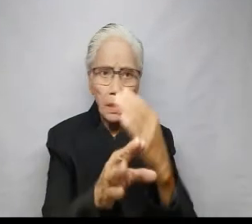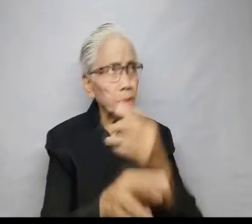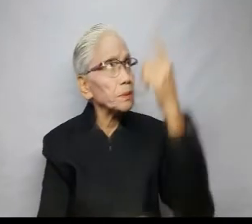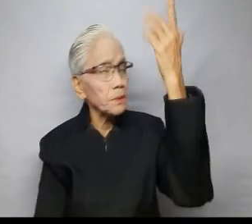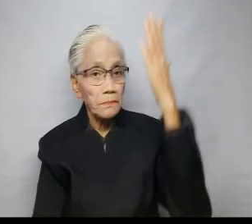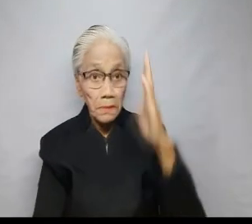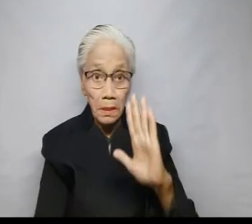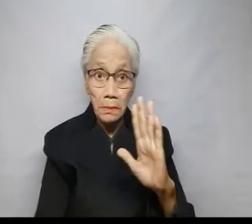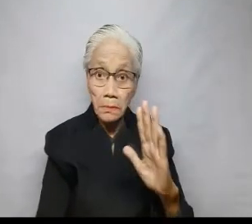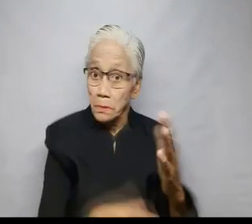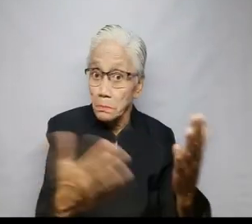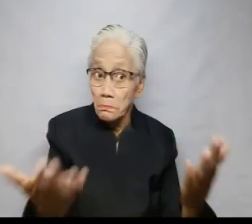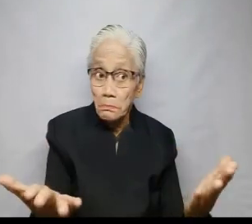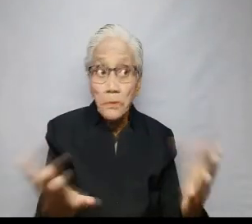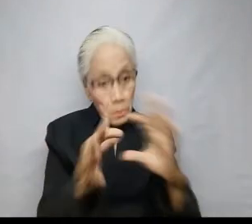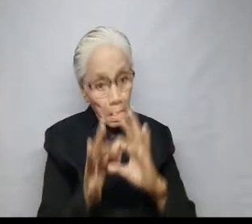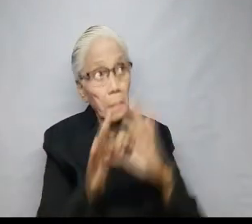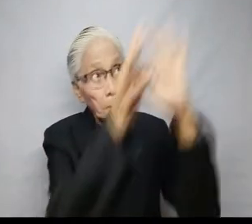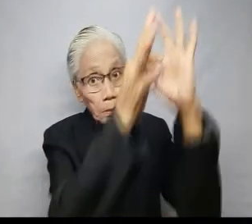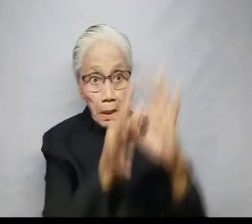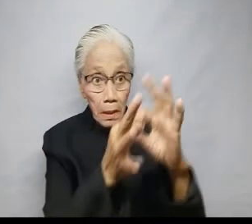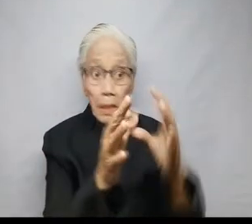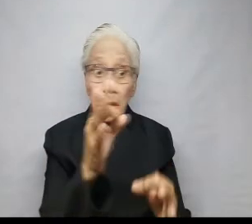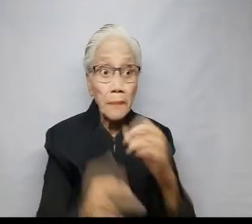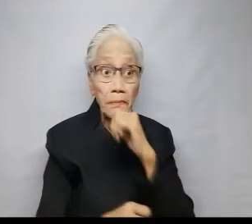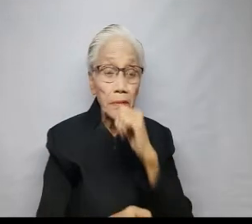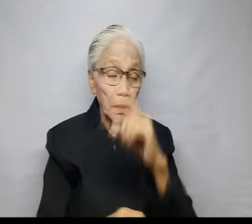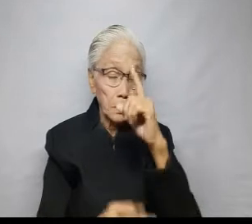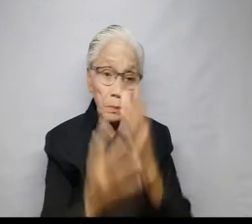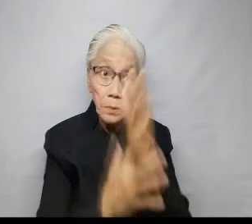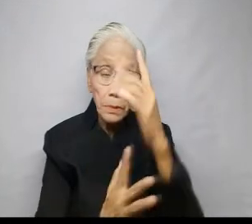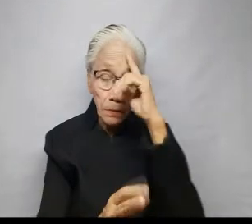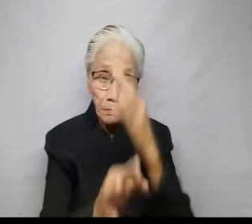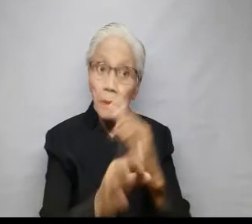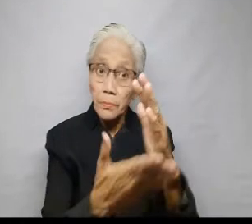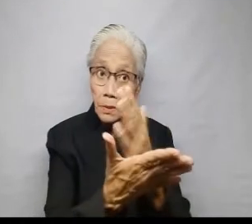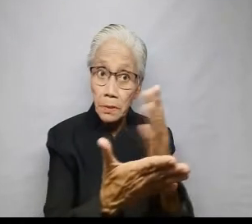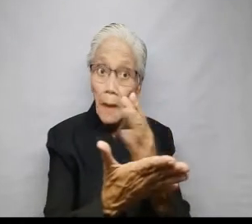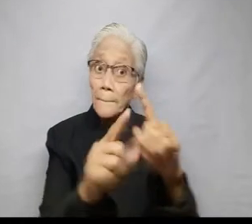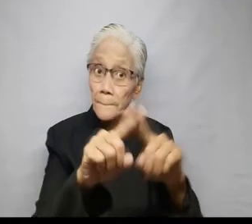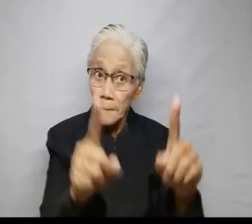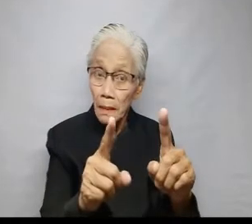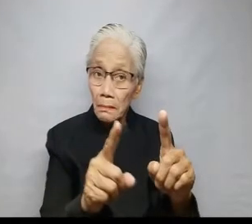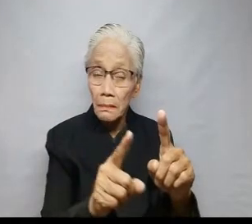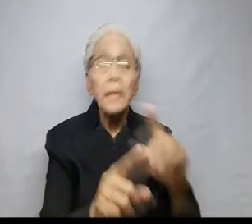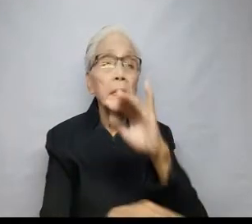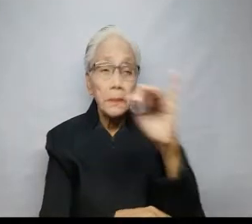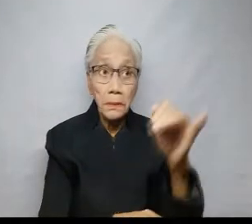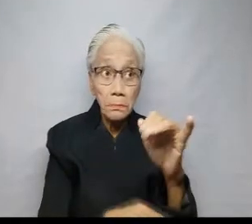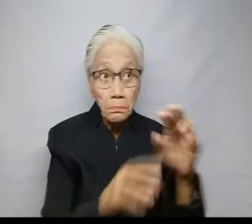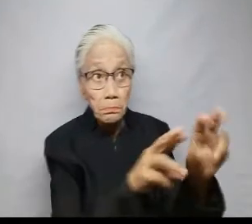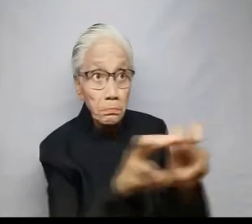existent makes him or her a beautiful creation of God. Thus, we are connected. if not through the faith